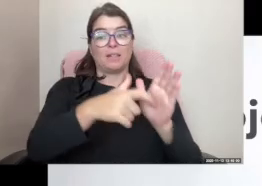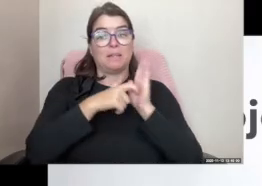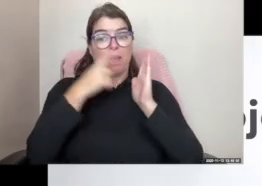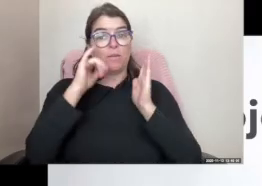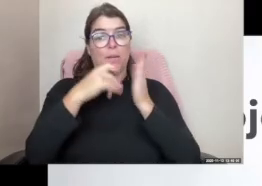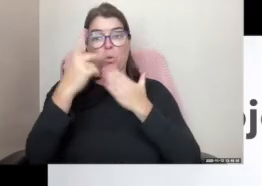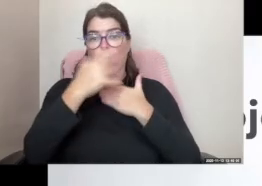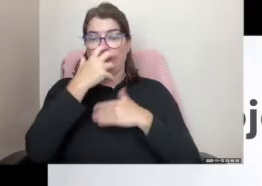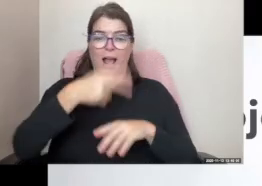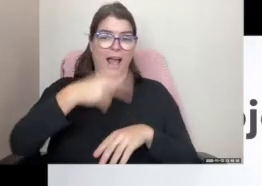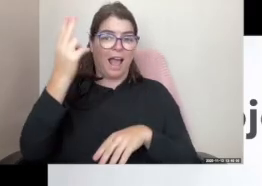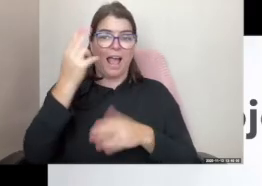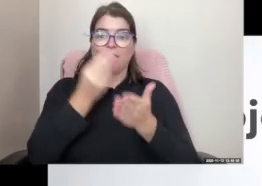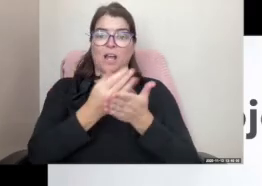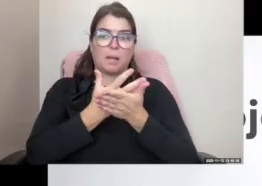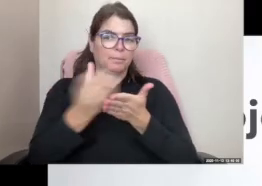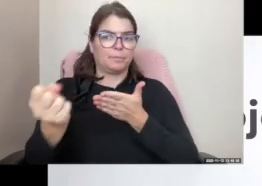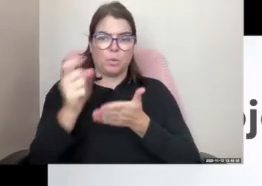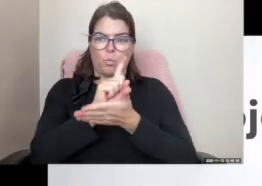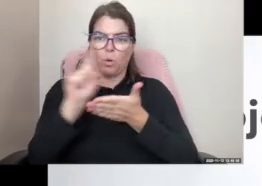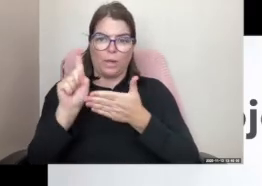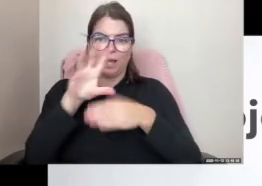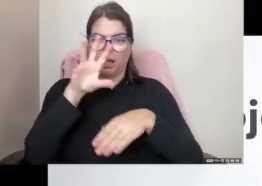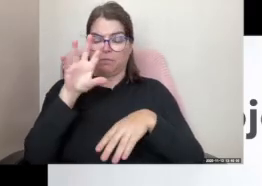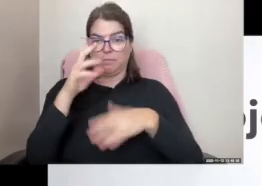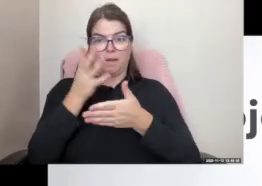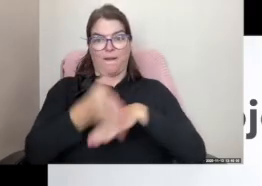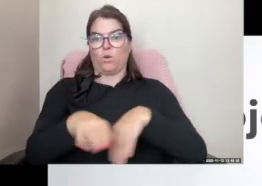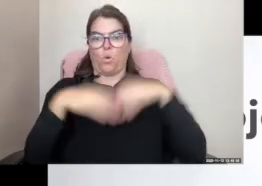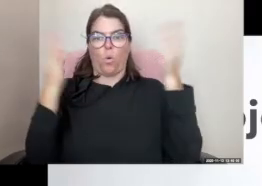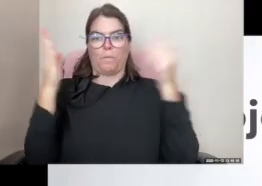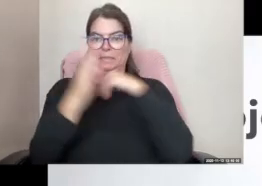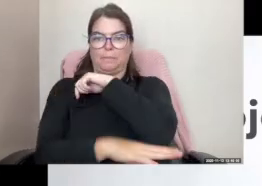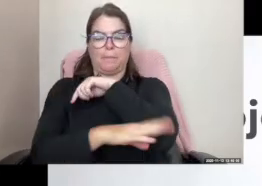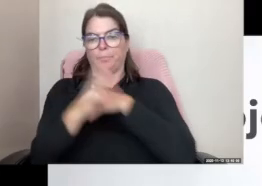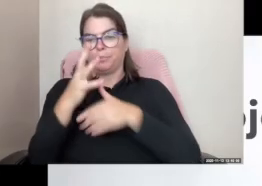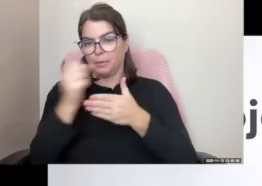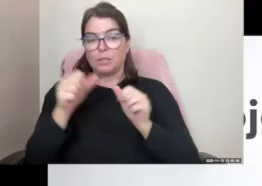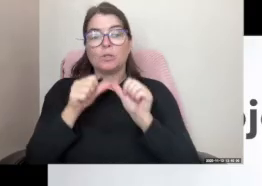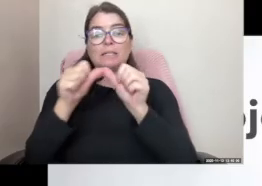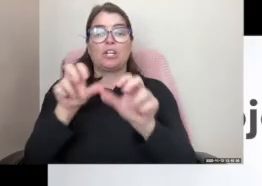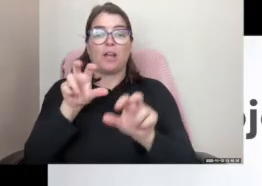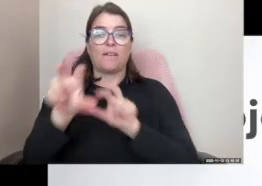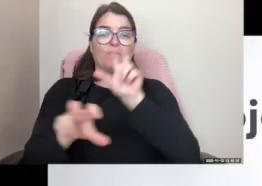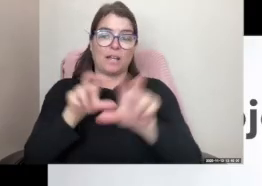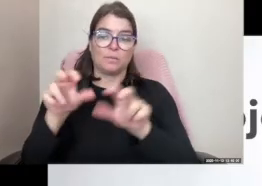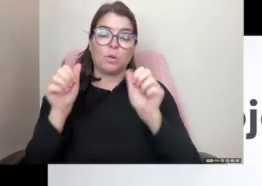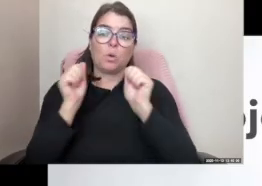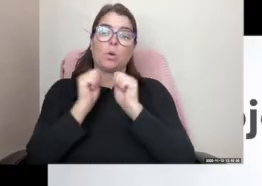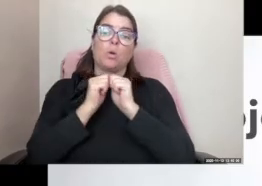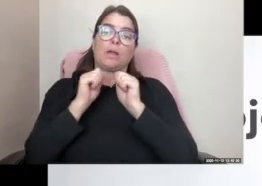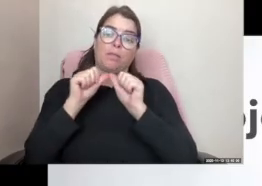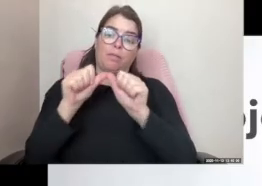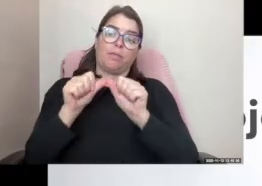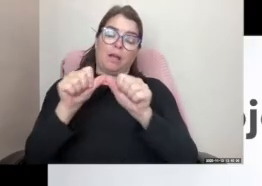next 5 years, allocated as follows. $450 million for HFIP. Demand for this program remains